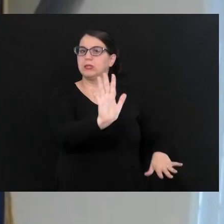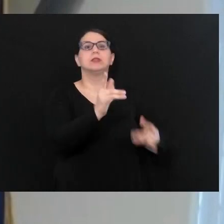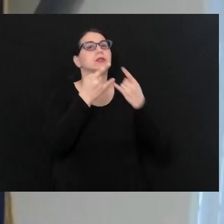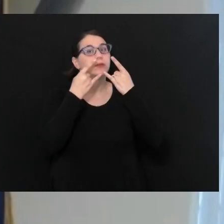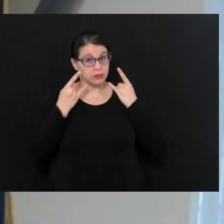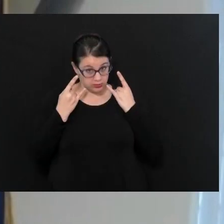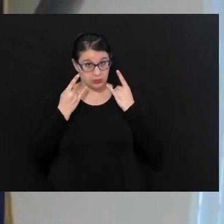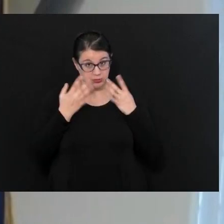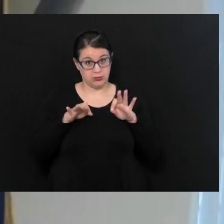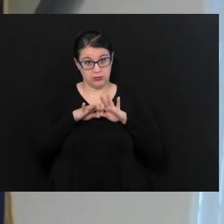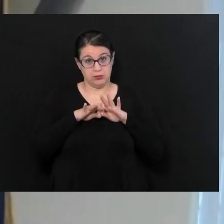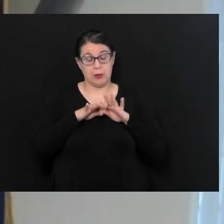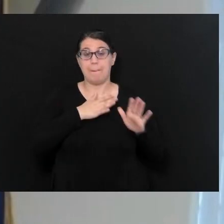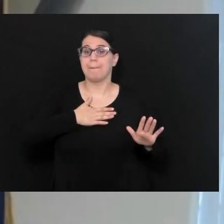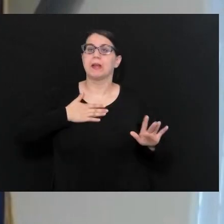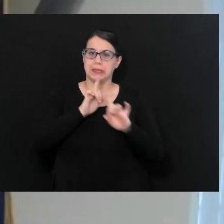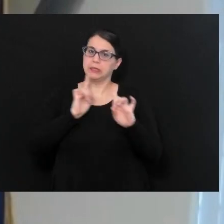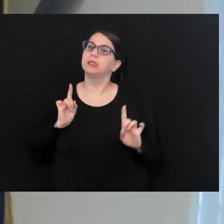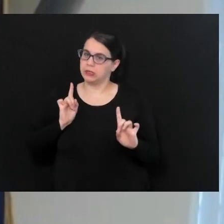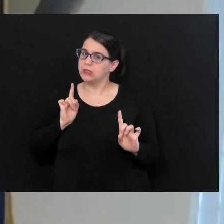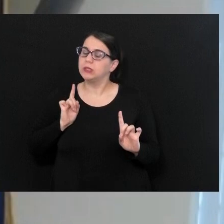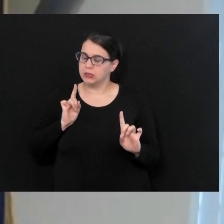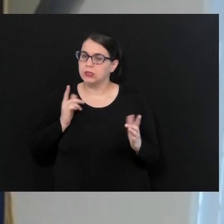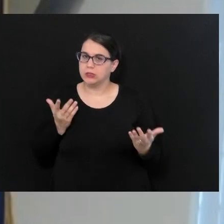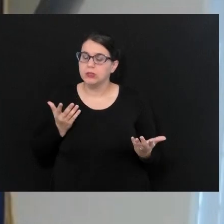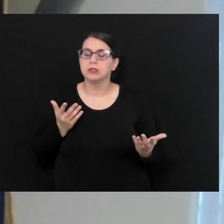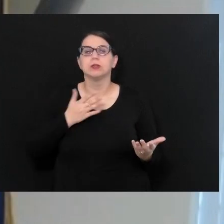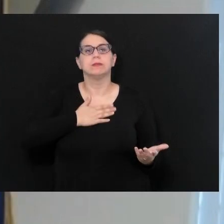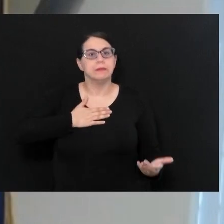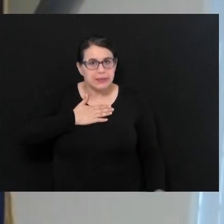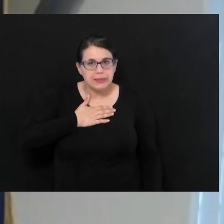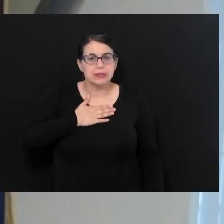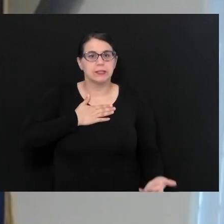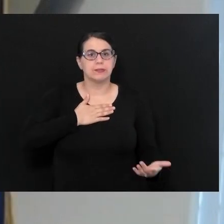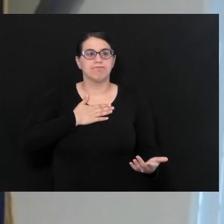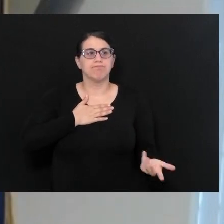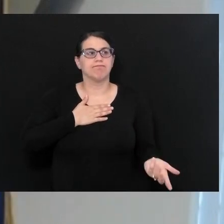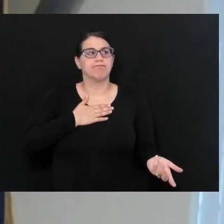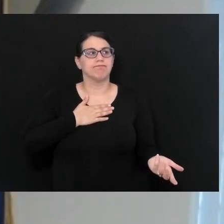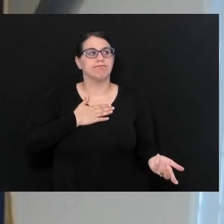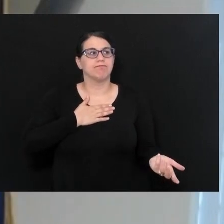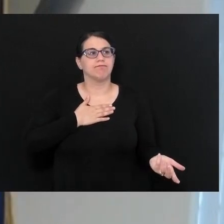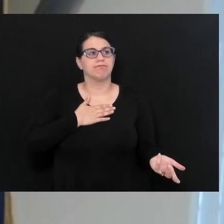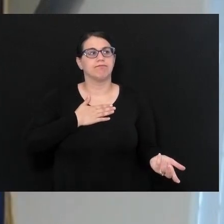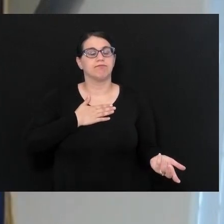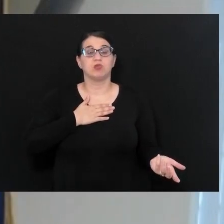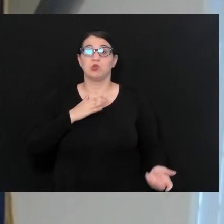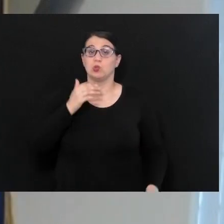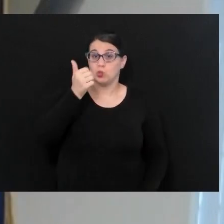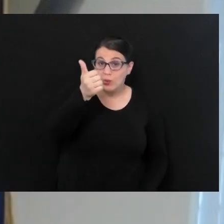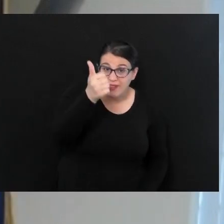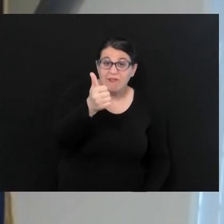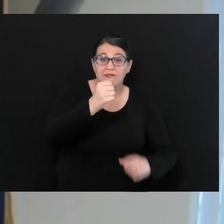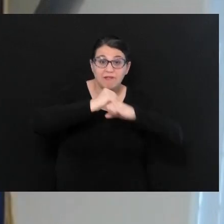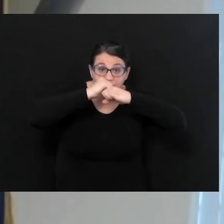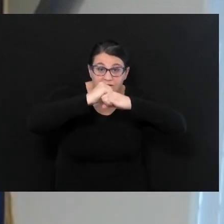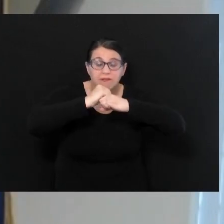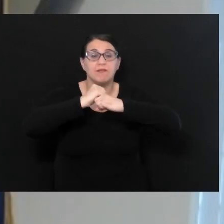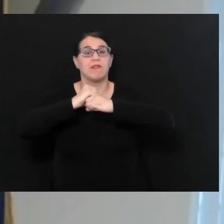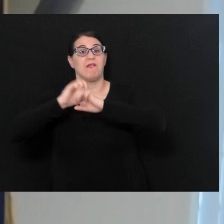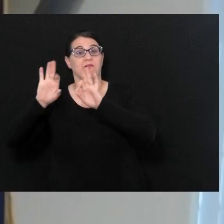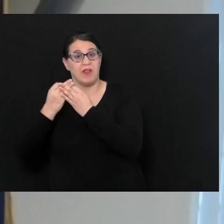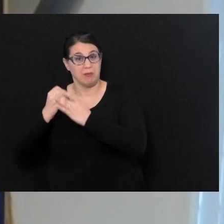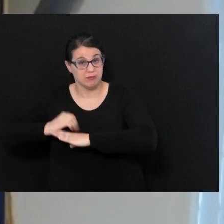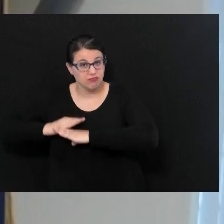mask. Please social distance, and please try to keep yourself and your family safe and your neighbors safe.